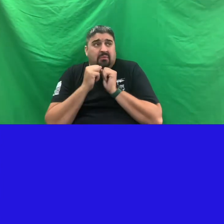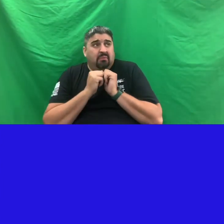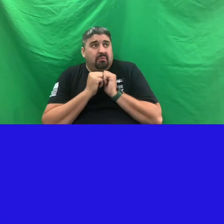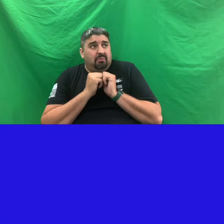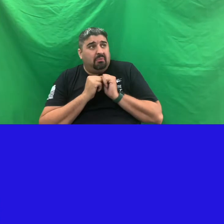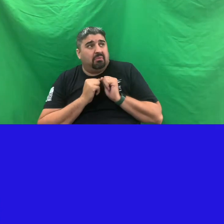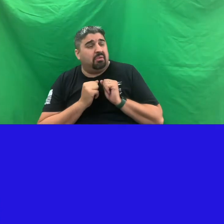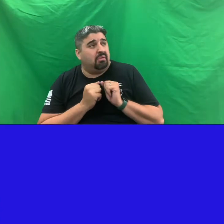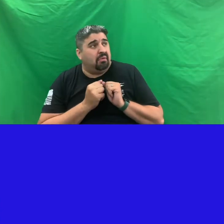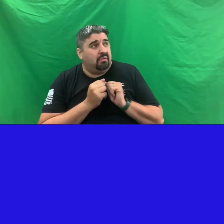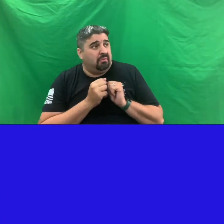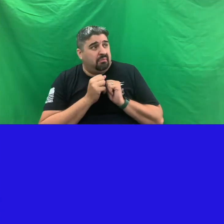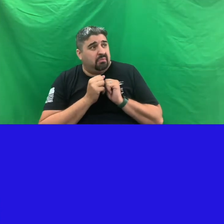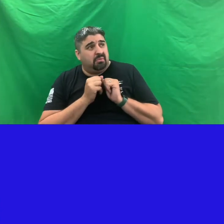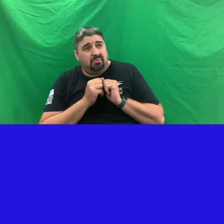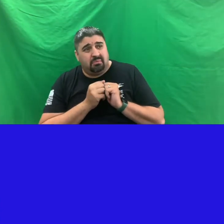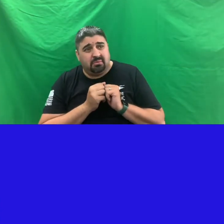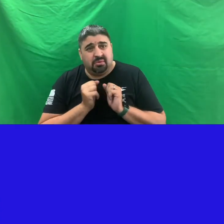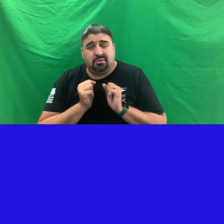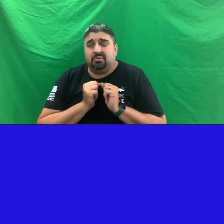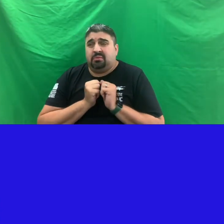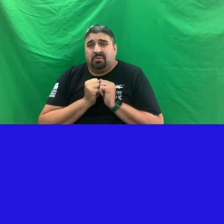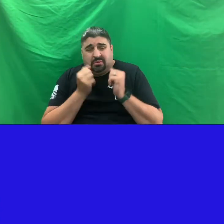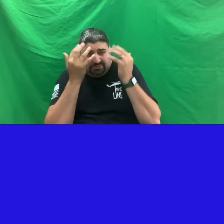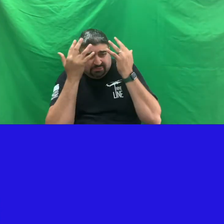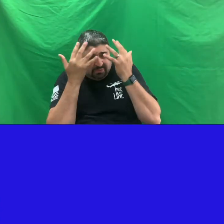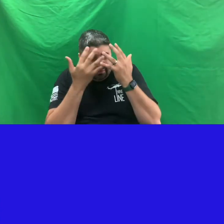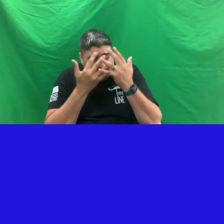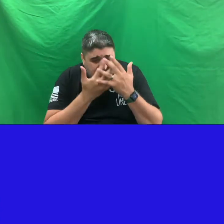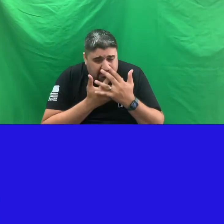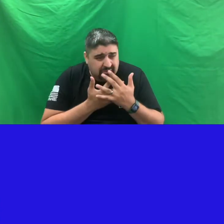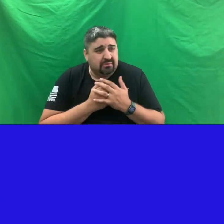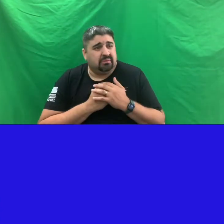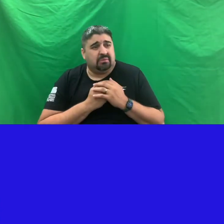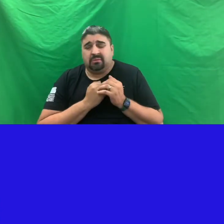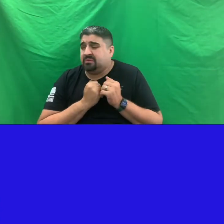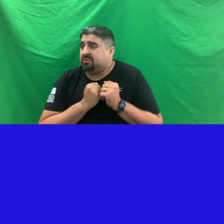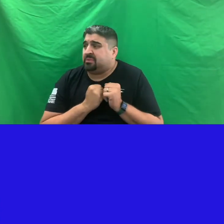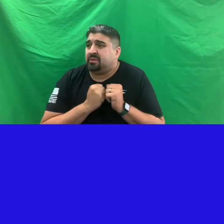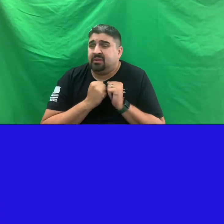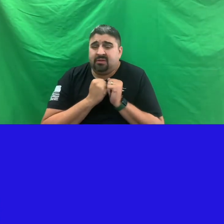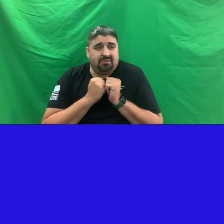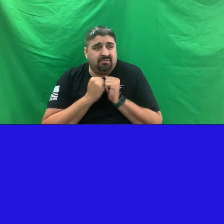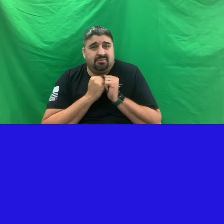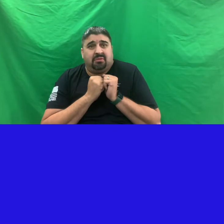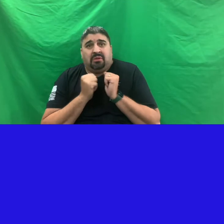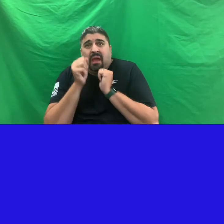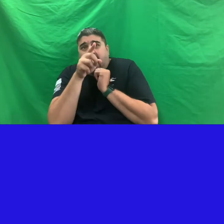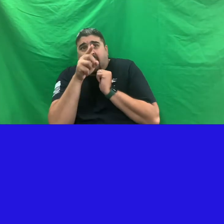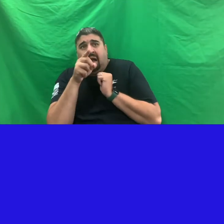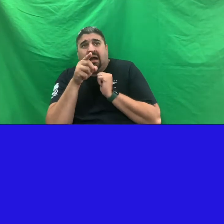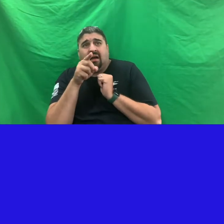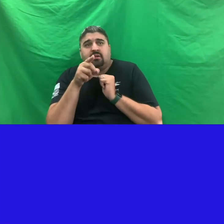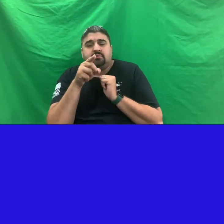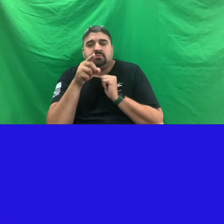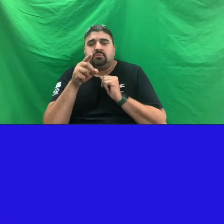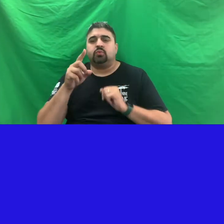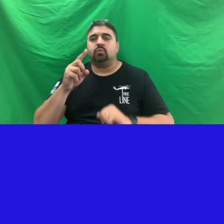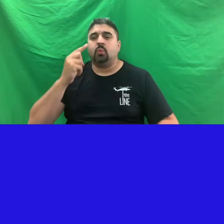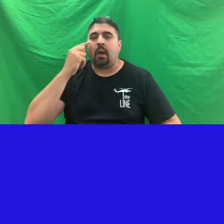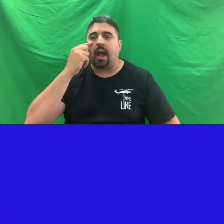The woods became dark. I was afraid. Then I saw